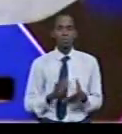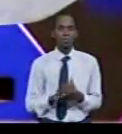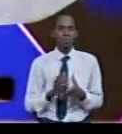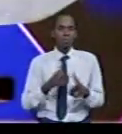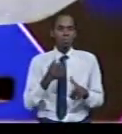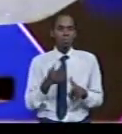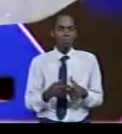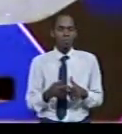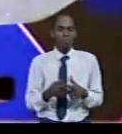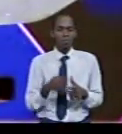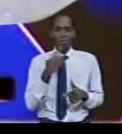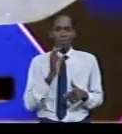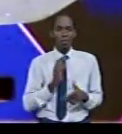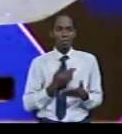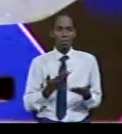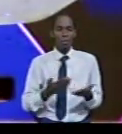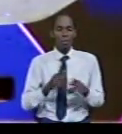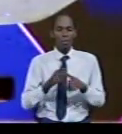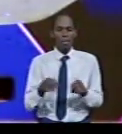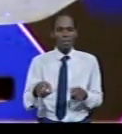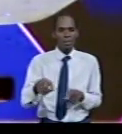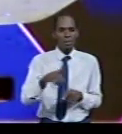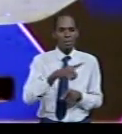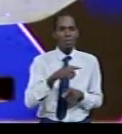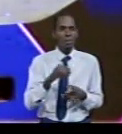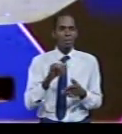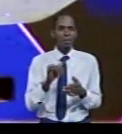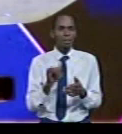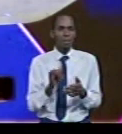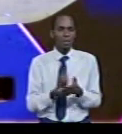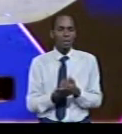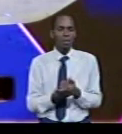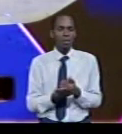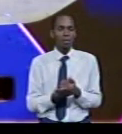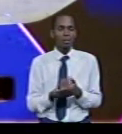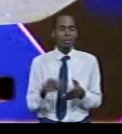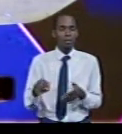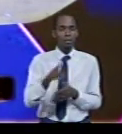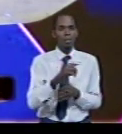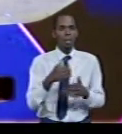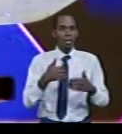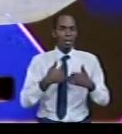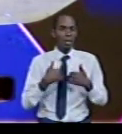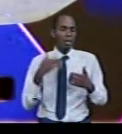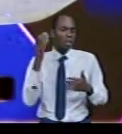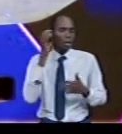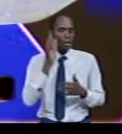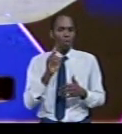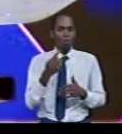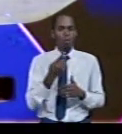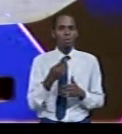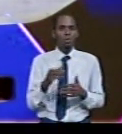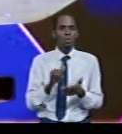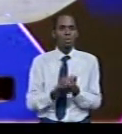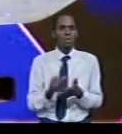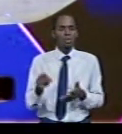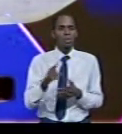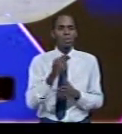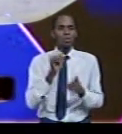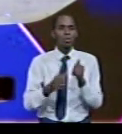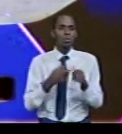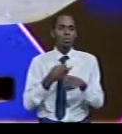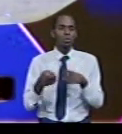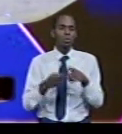but they had heard only that he which persecuted us in times